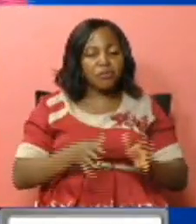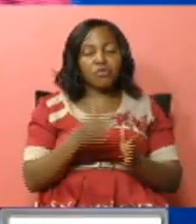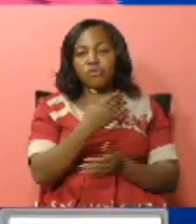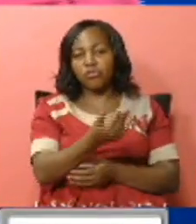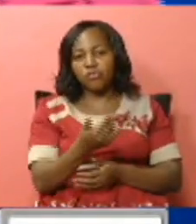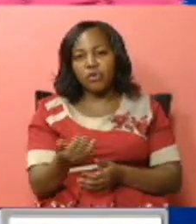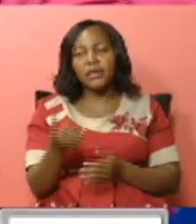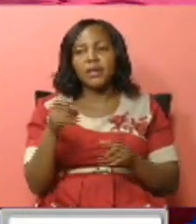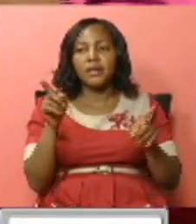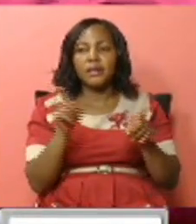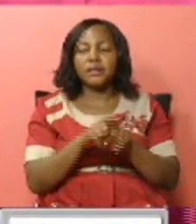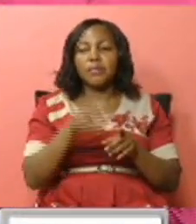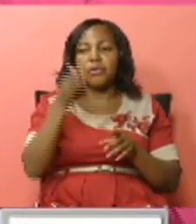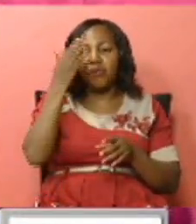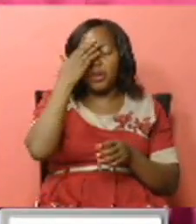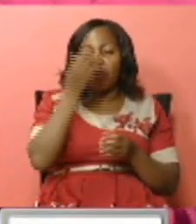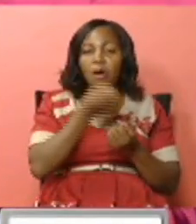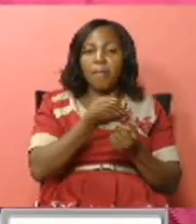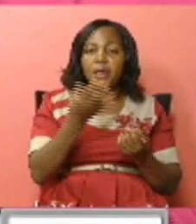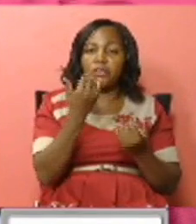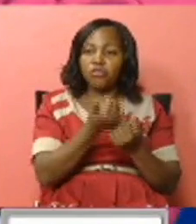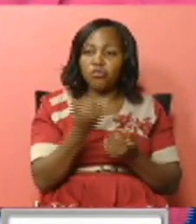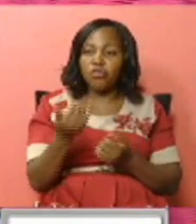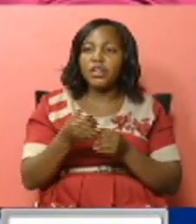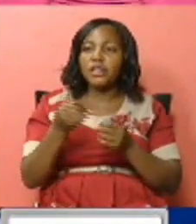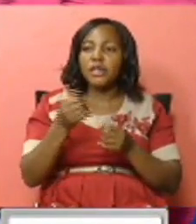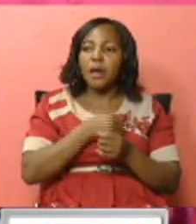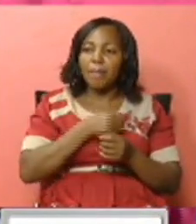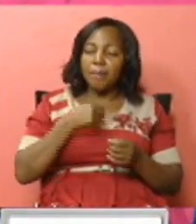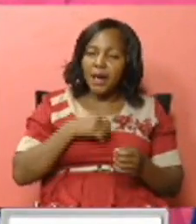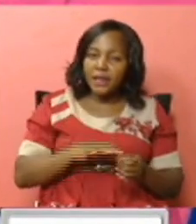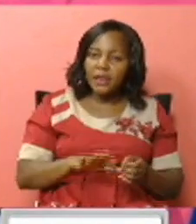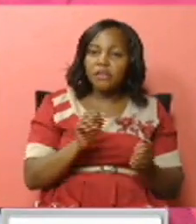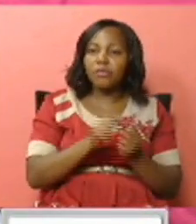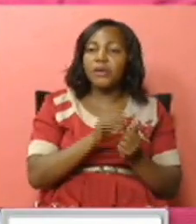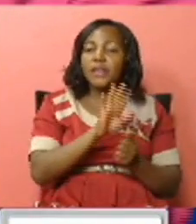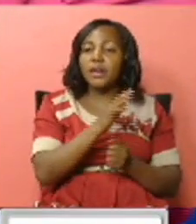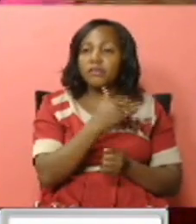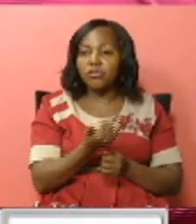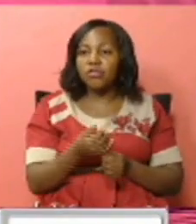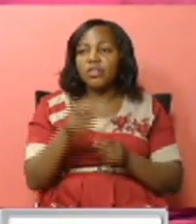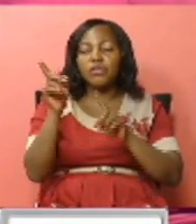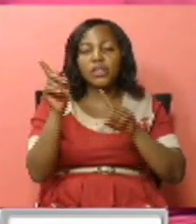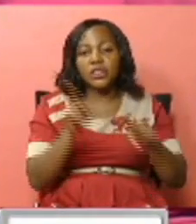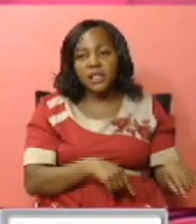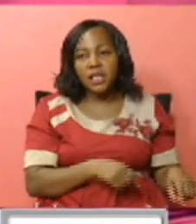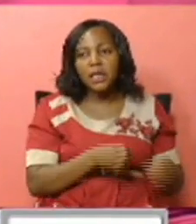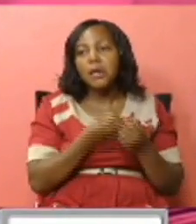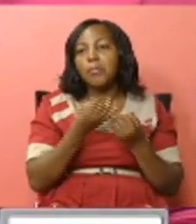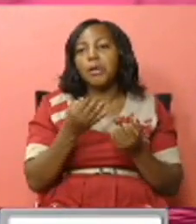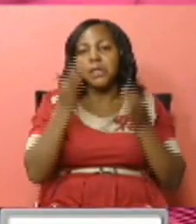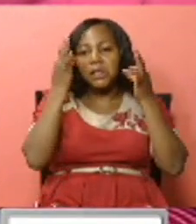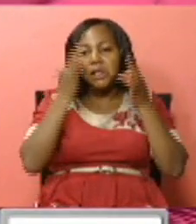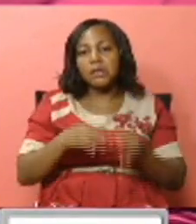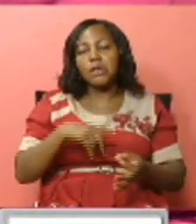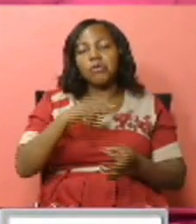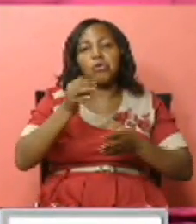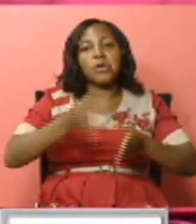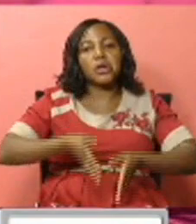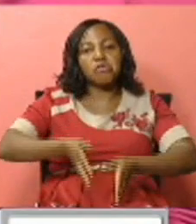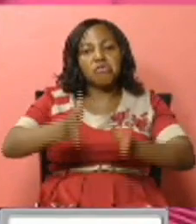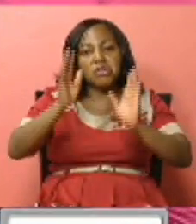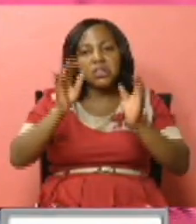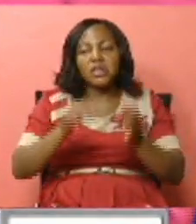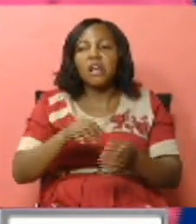also we know that because most of the children are rejected, most of the mothers with their children are rejected, you find most of them end up on the streets and